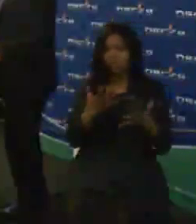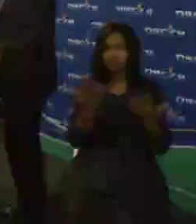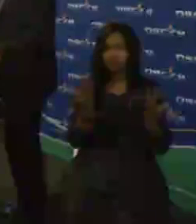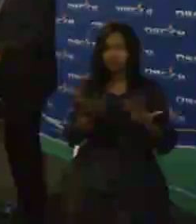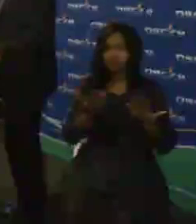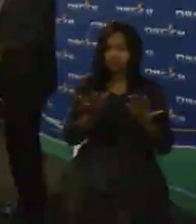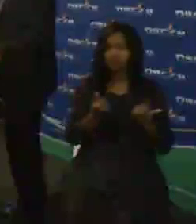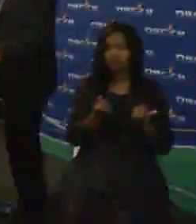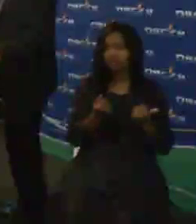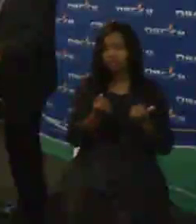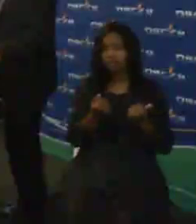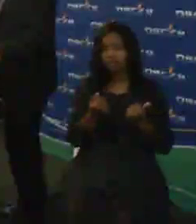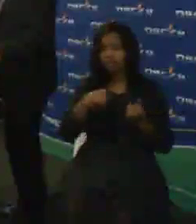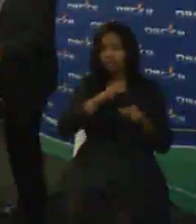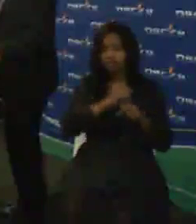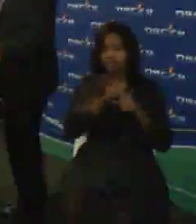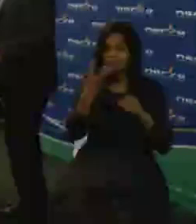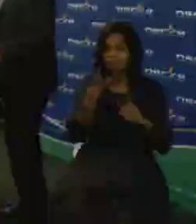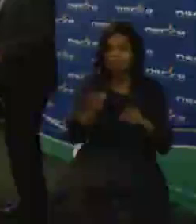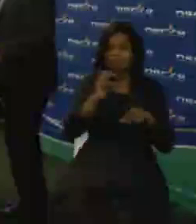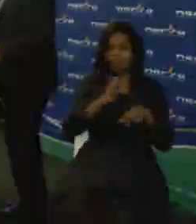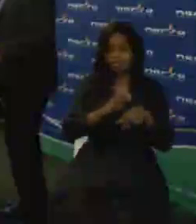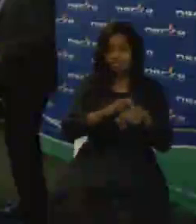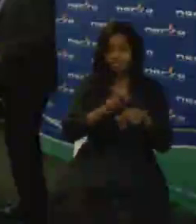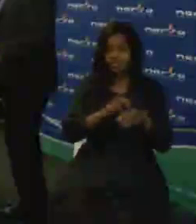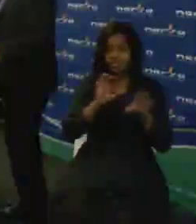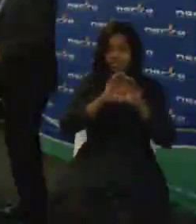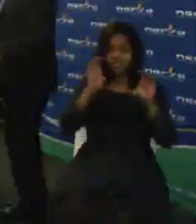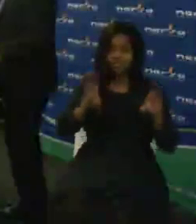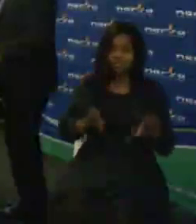for example, we didn't have the necessary tax